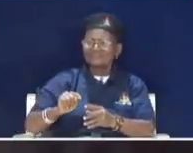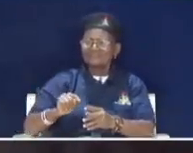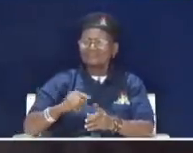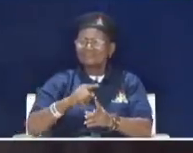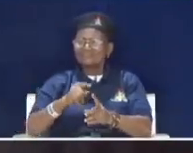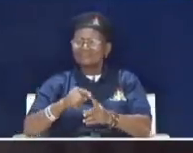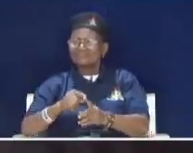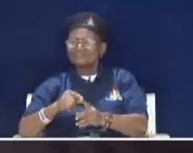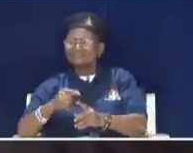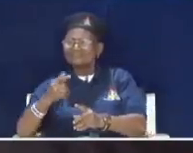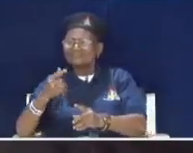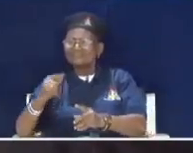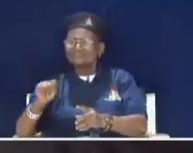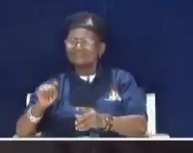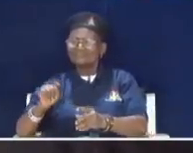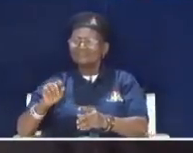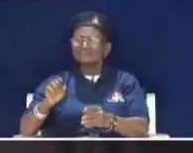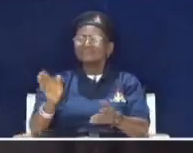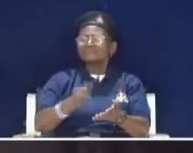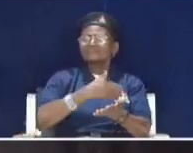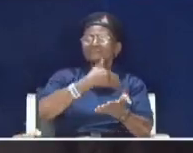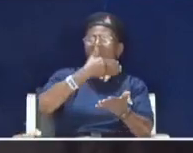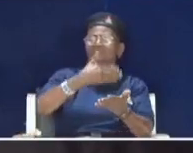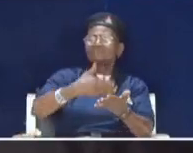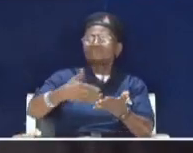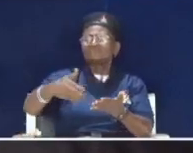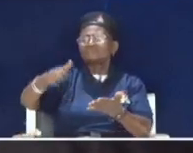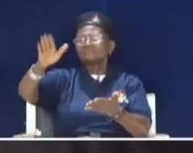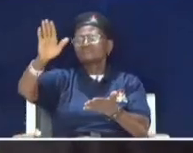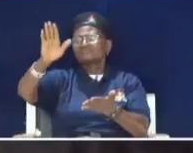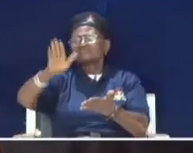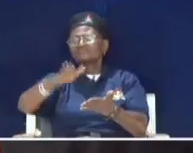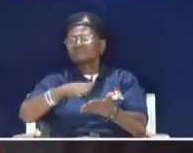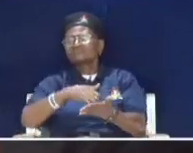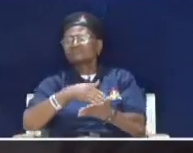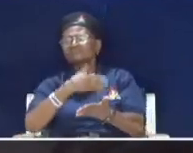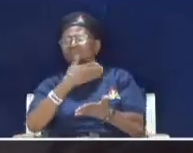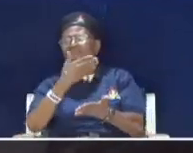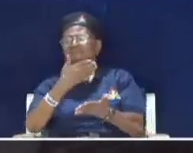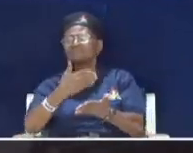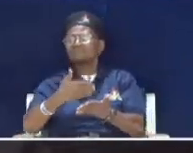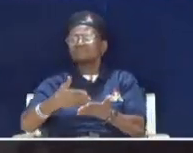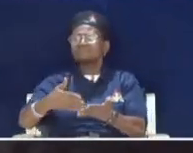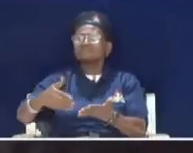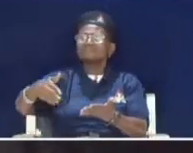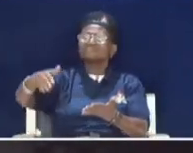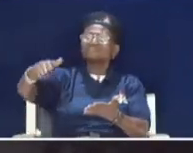When the storms of life are ready, he stands by you.